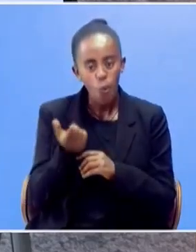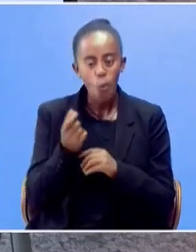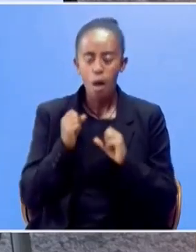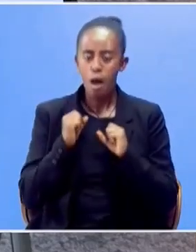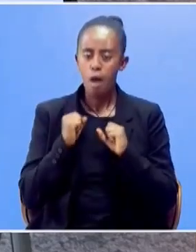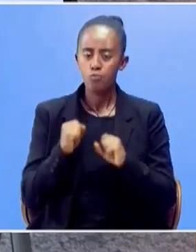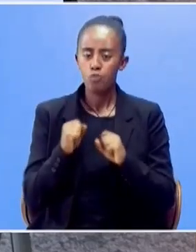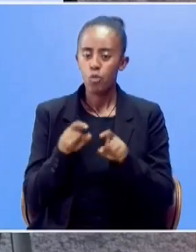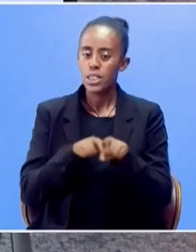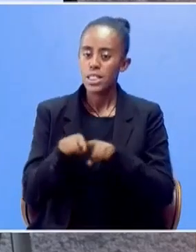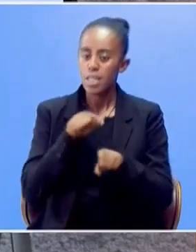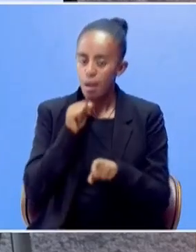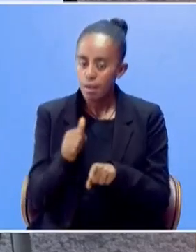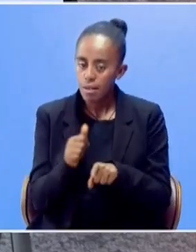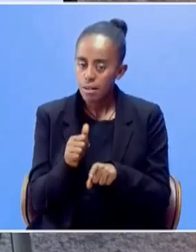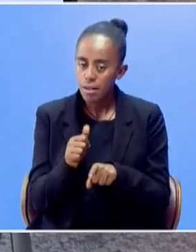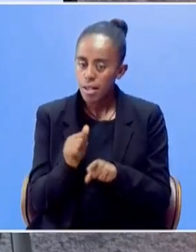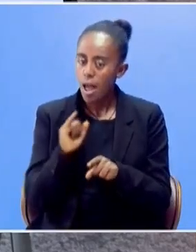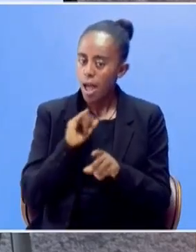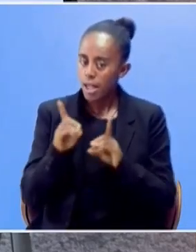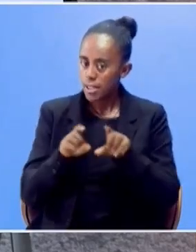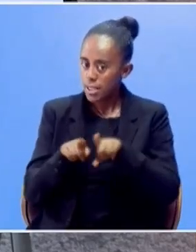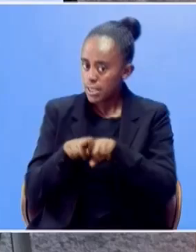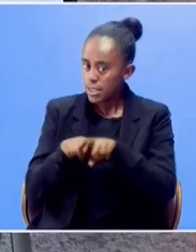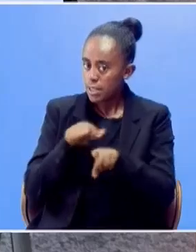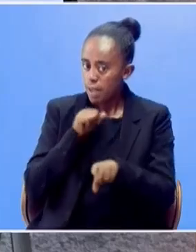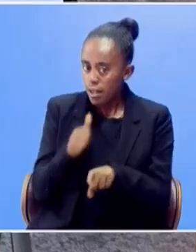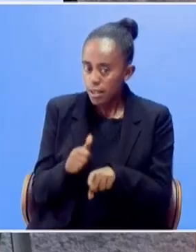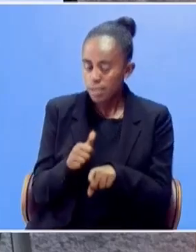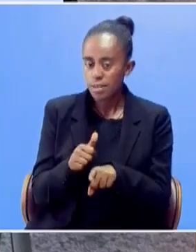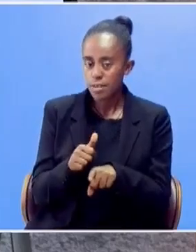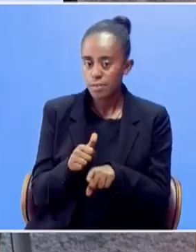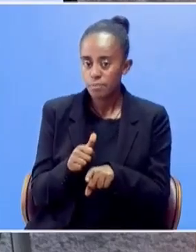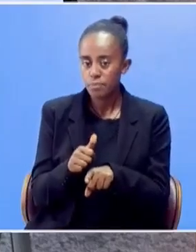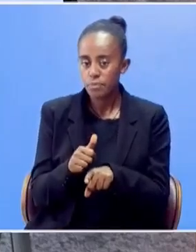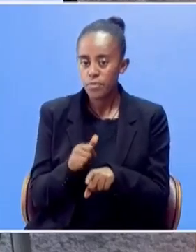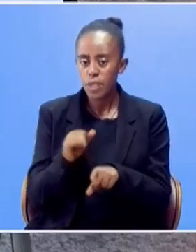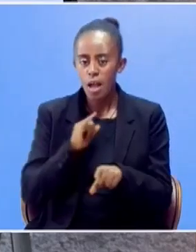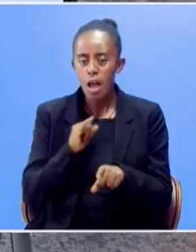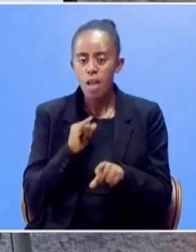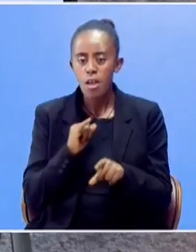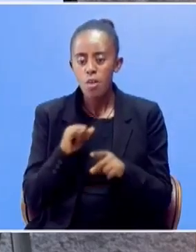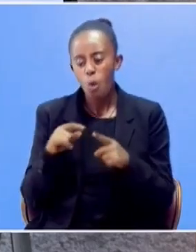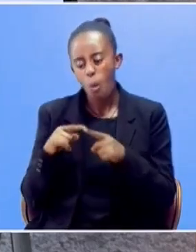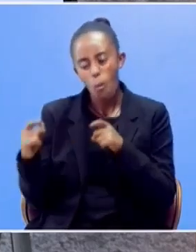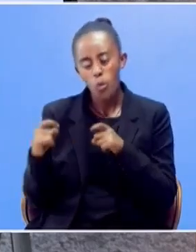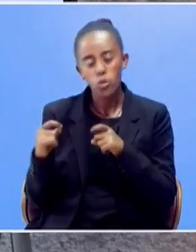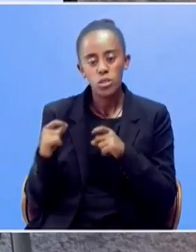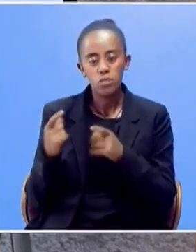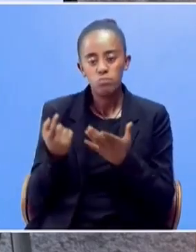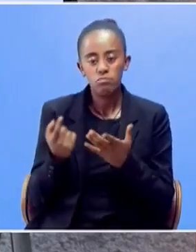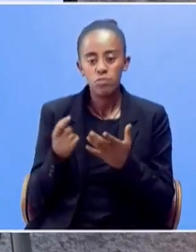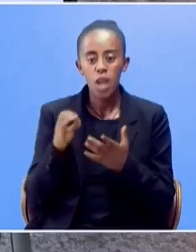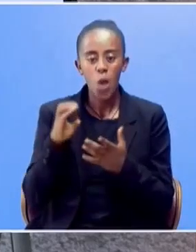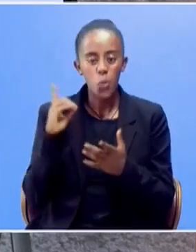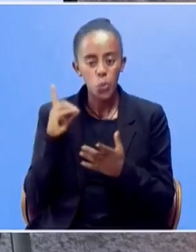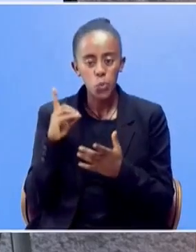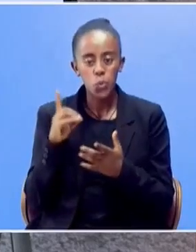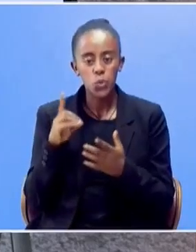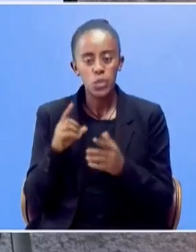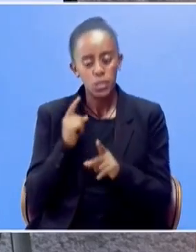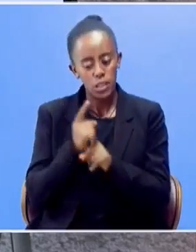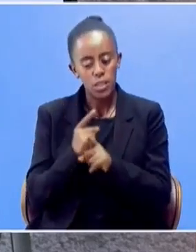strongly disagree. I disagree. Yes? I am on the opposite side, or I would say the